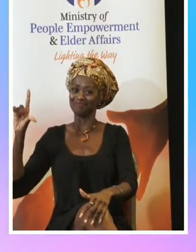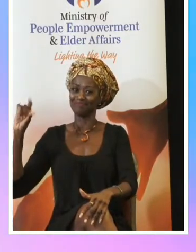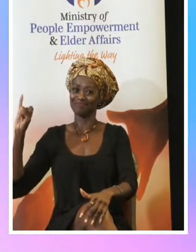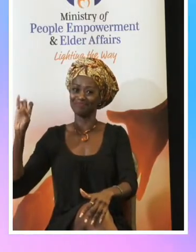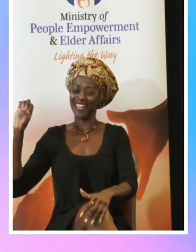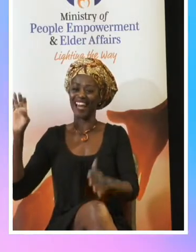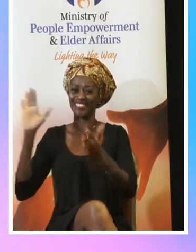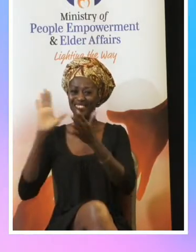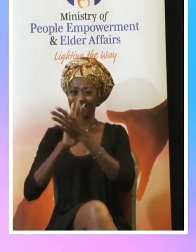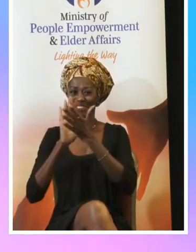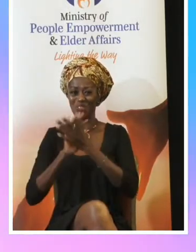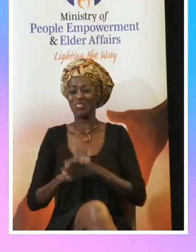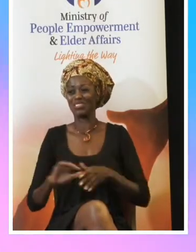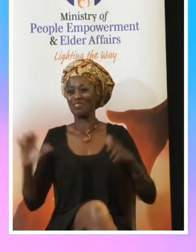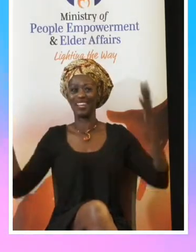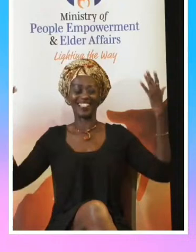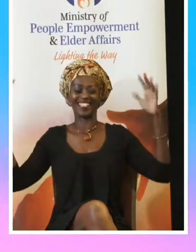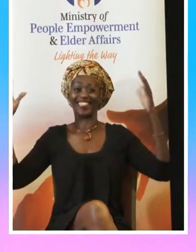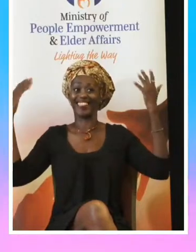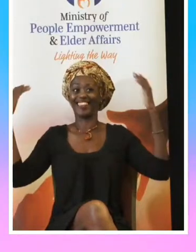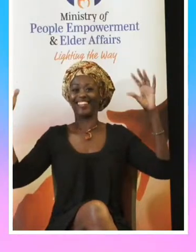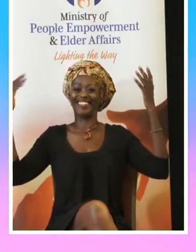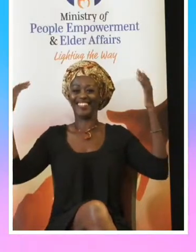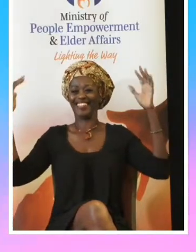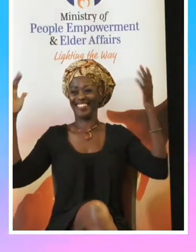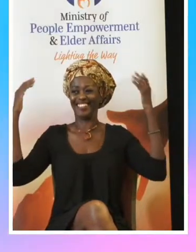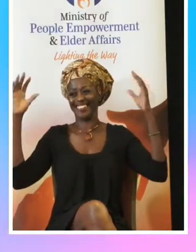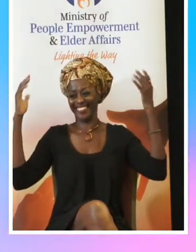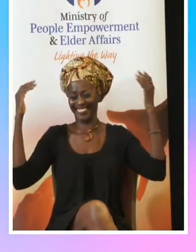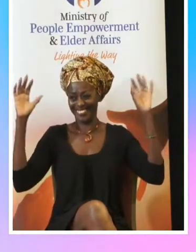Clap for that.